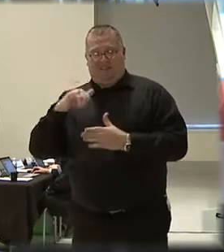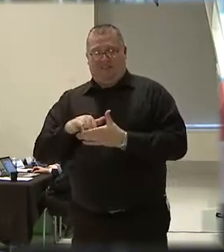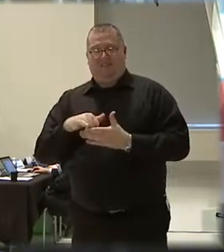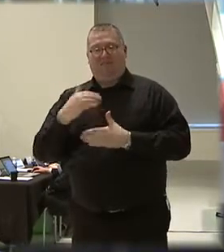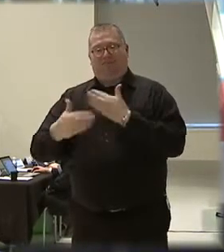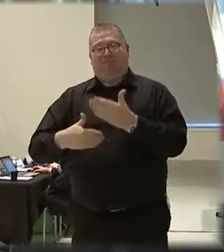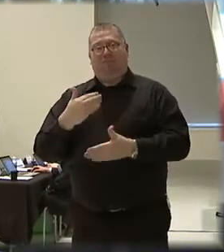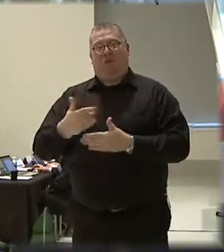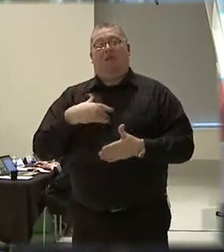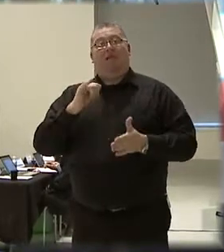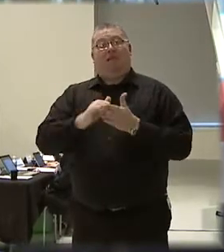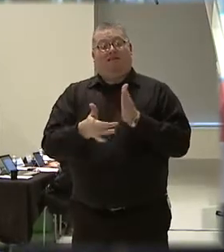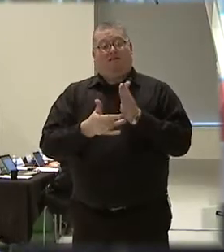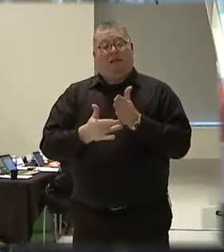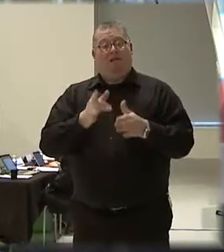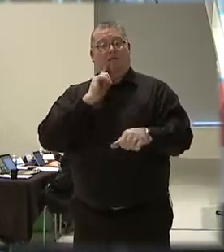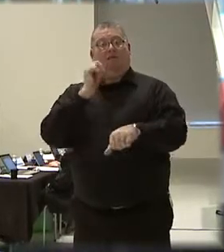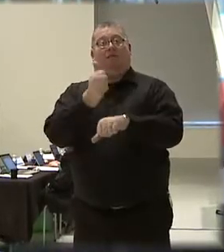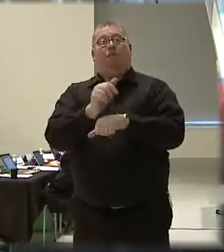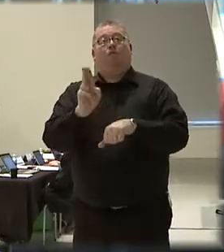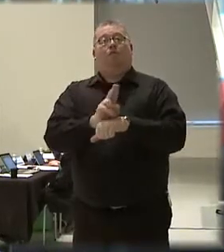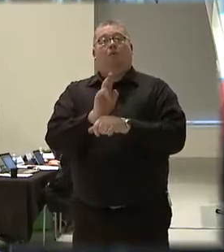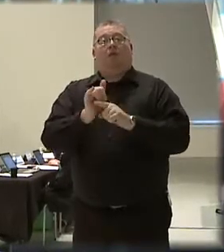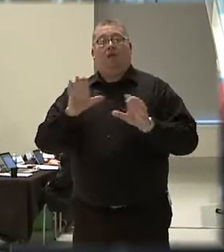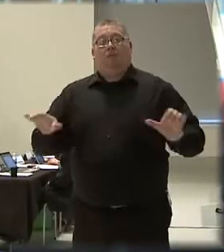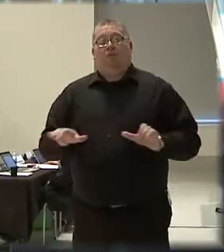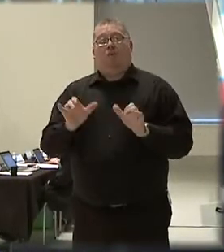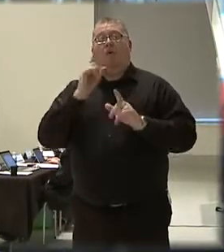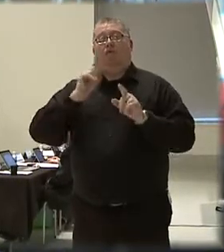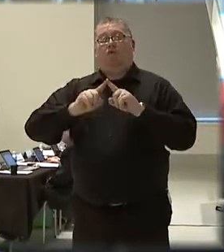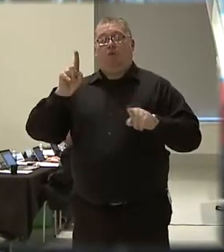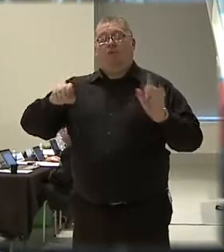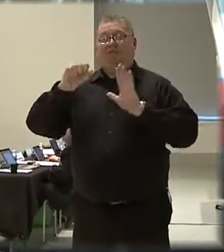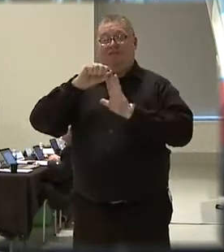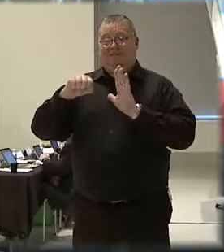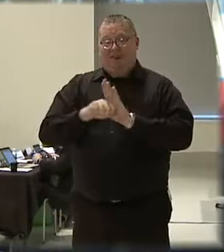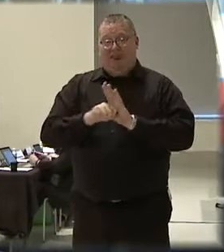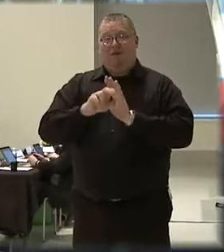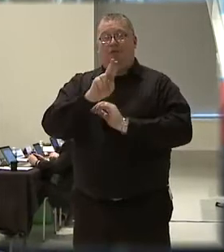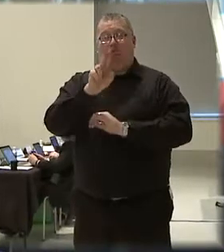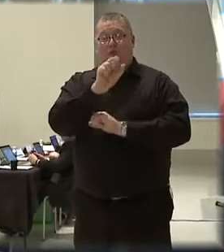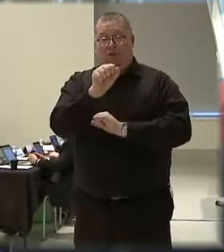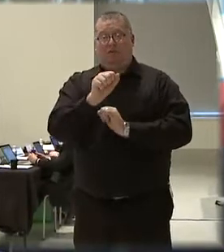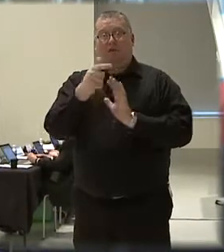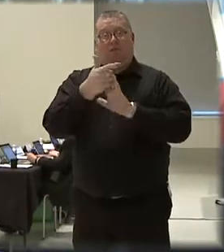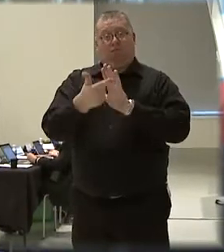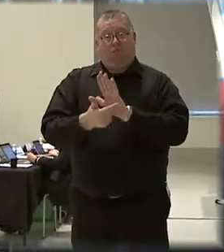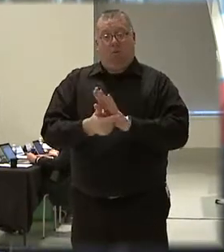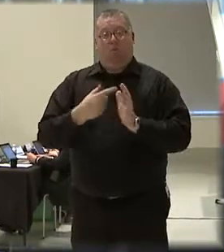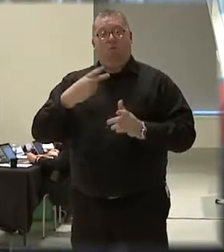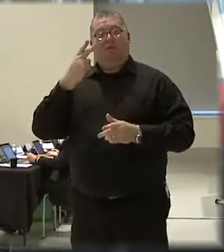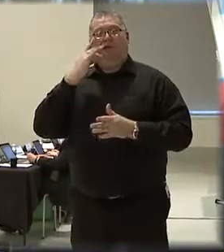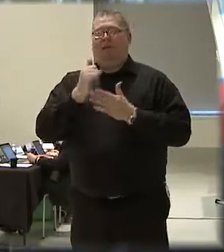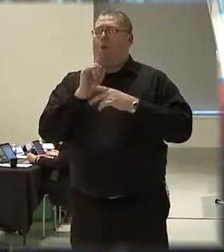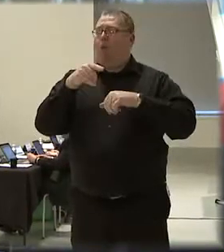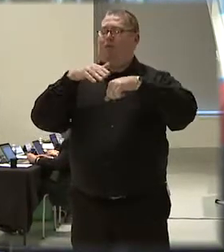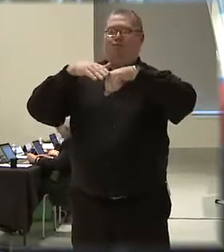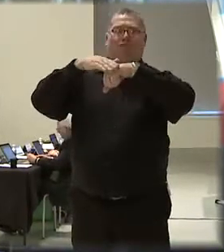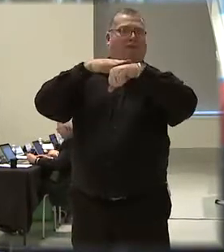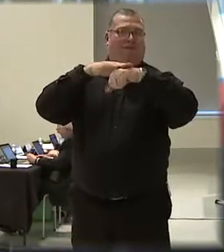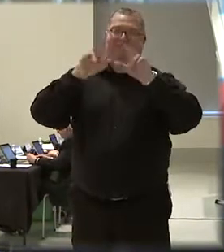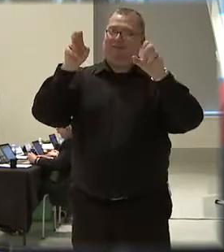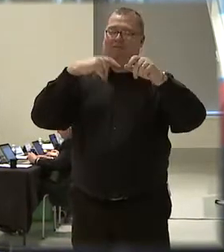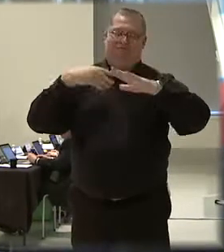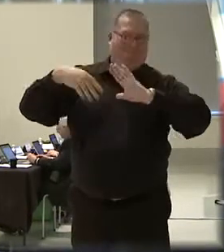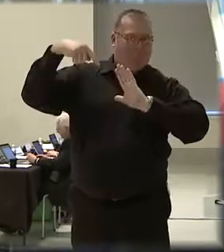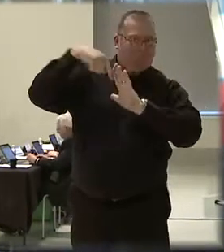camera technology and implementation that conforms to the various state and national statutes is merely the tip of the iceberg. It